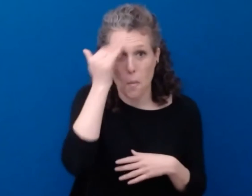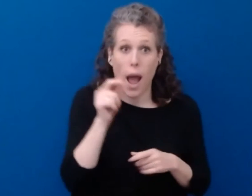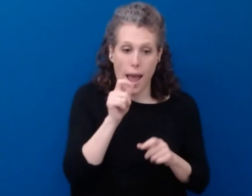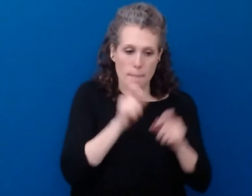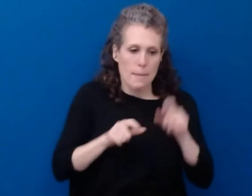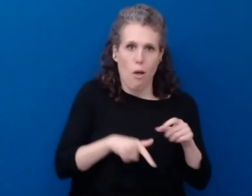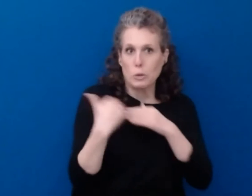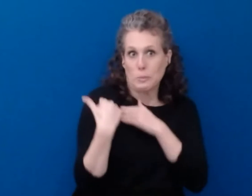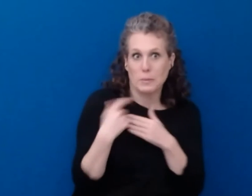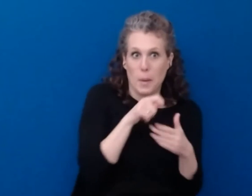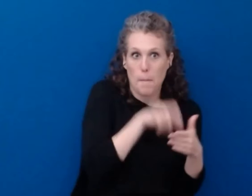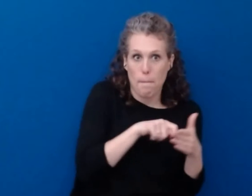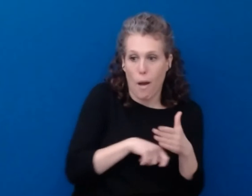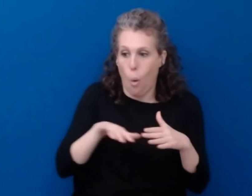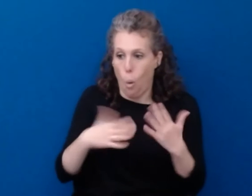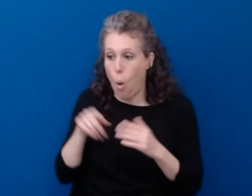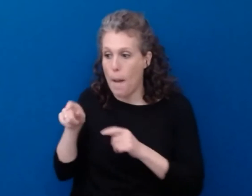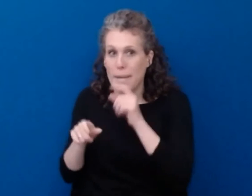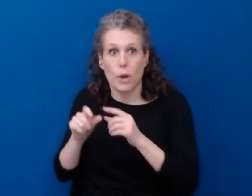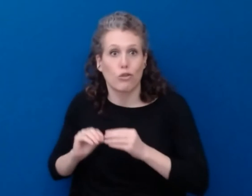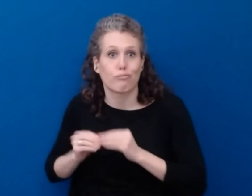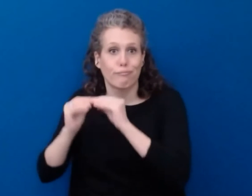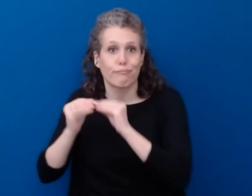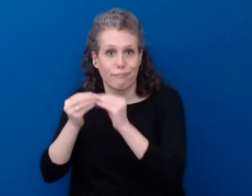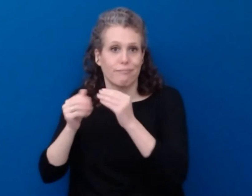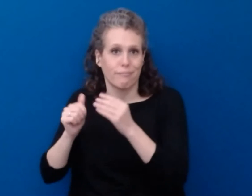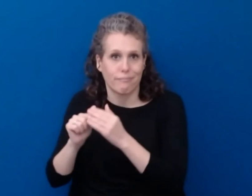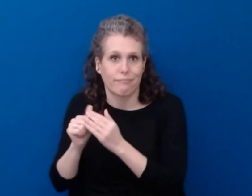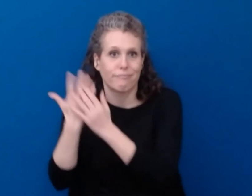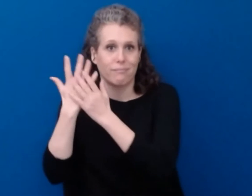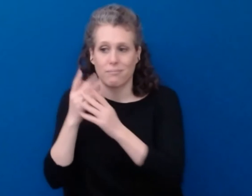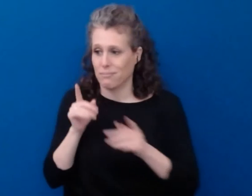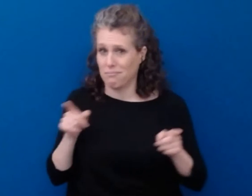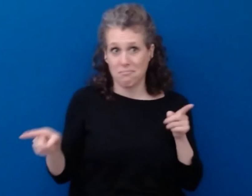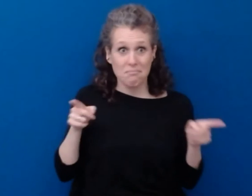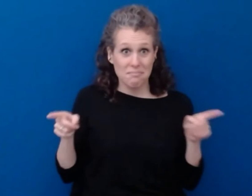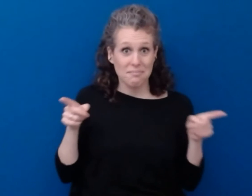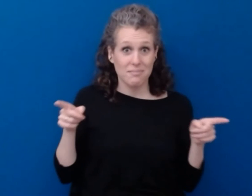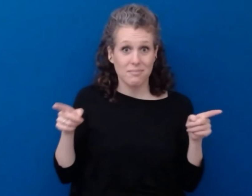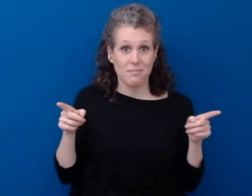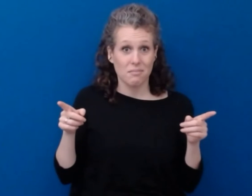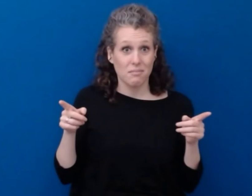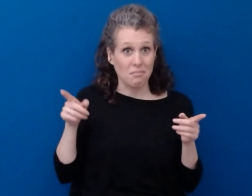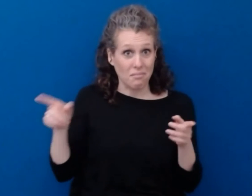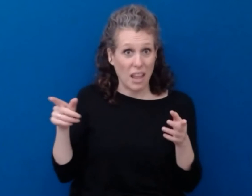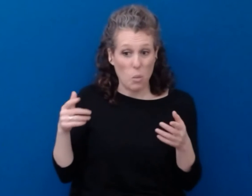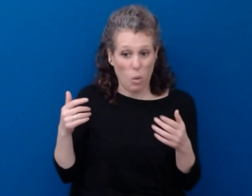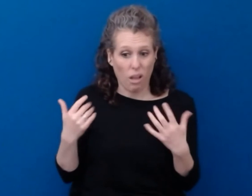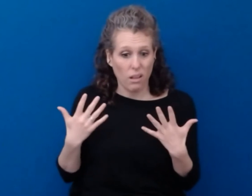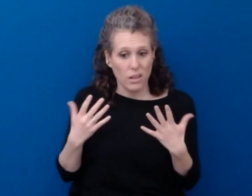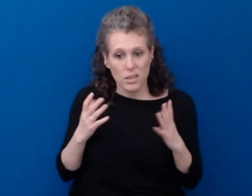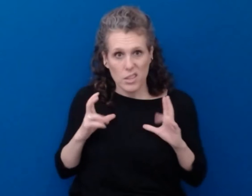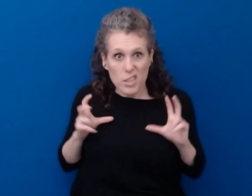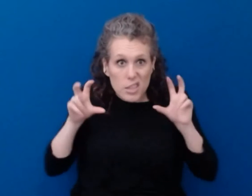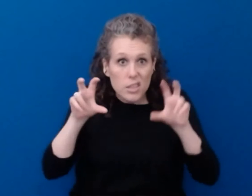nor these these consultancy bureaus will actually pay so much time to do it, even if